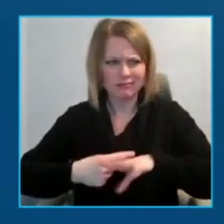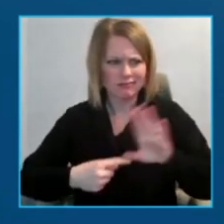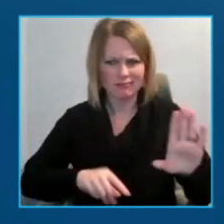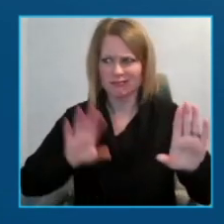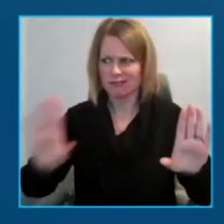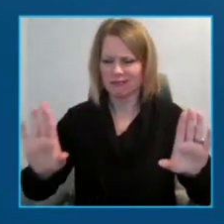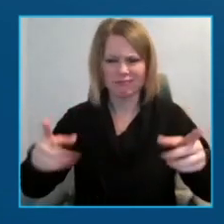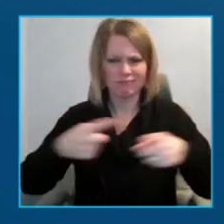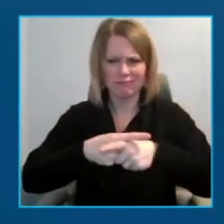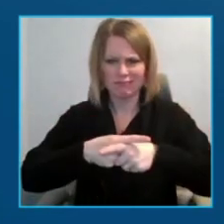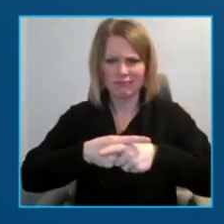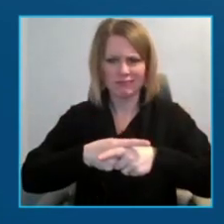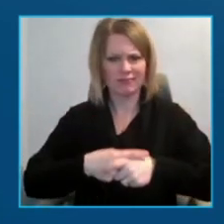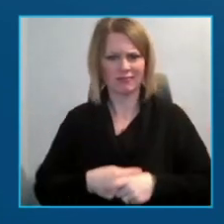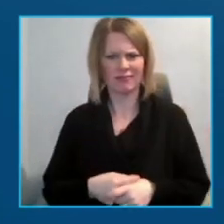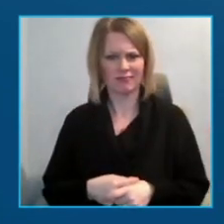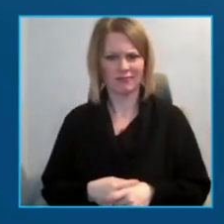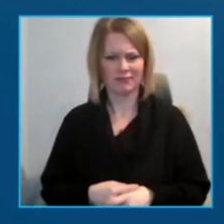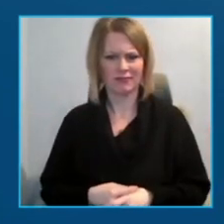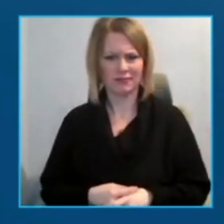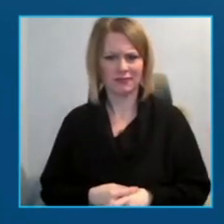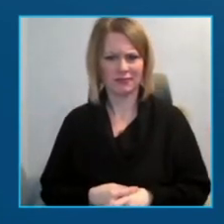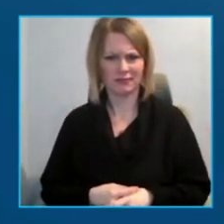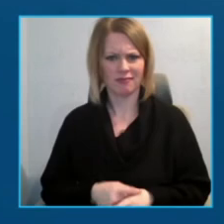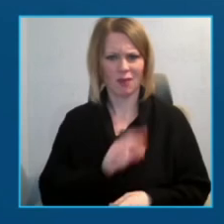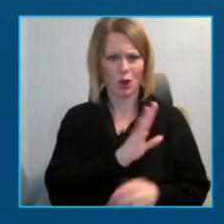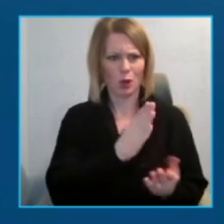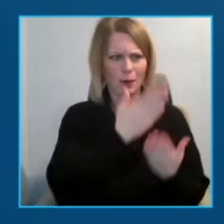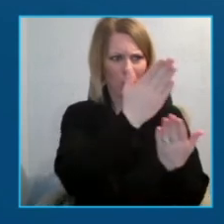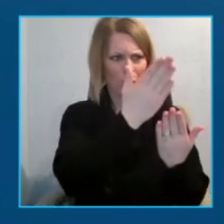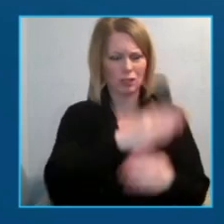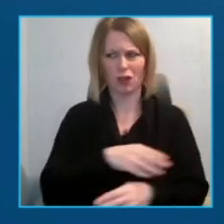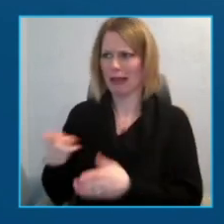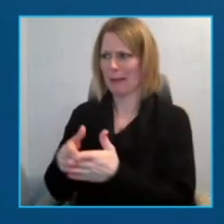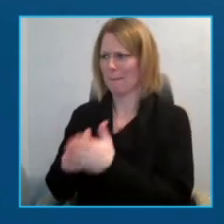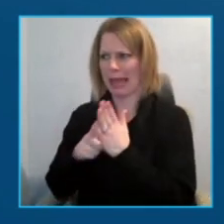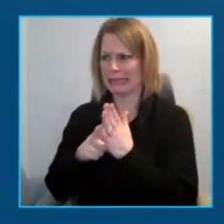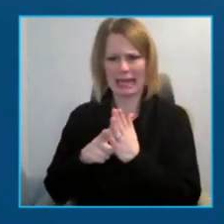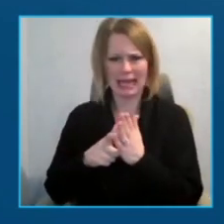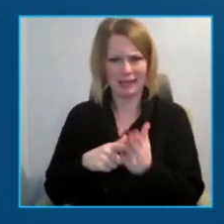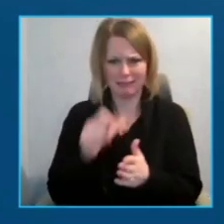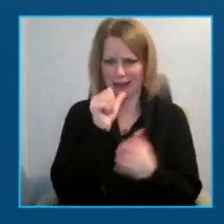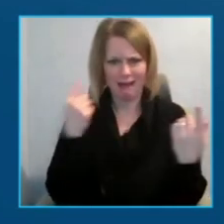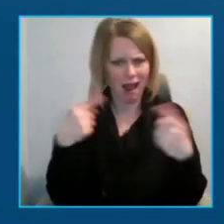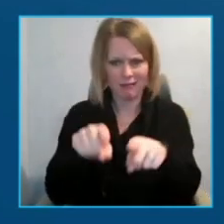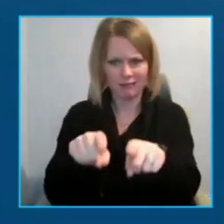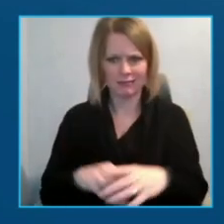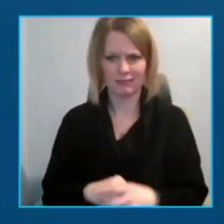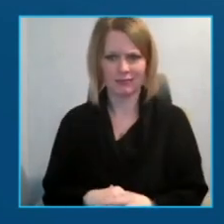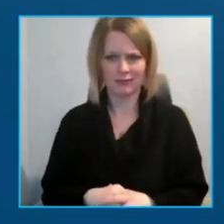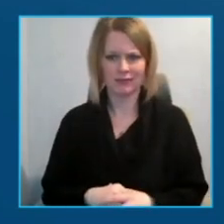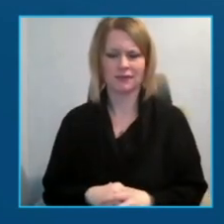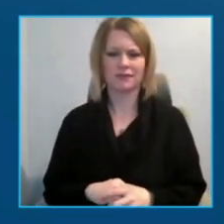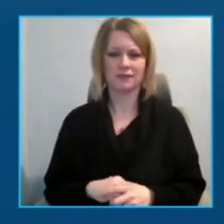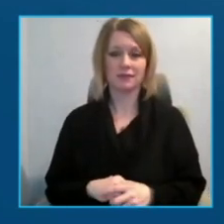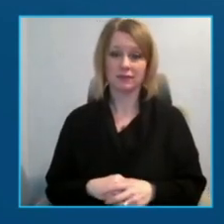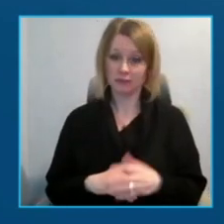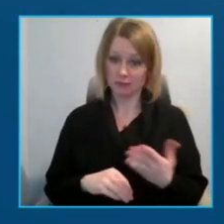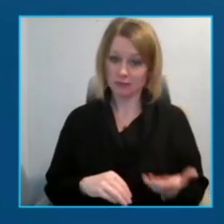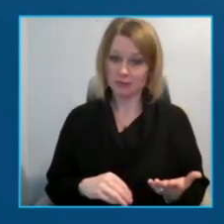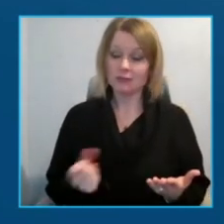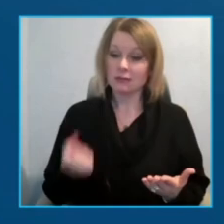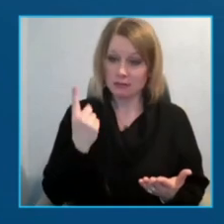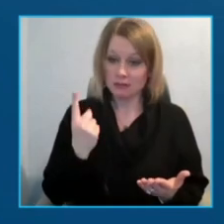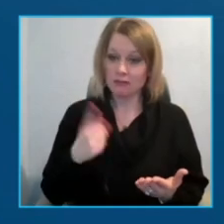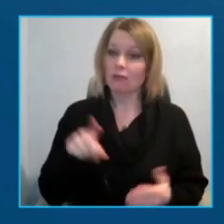the mandate of the charter. My view is that there are times, they should be very selective, when